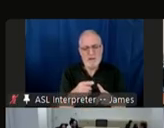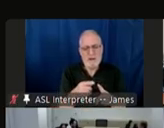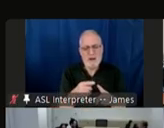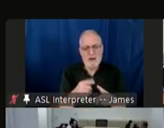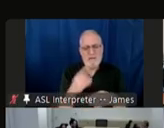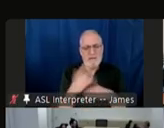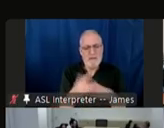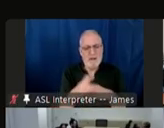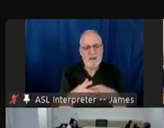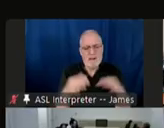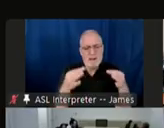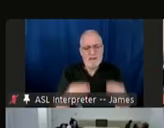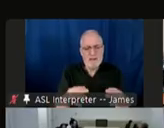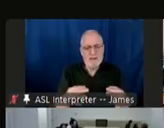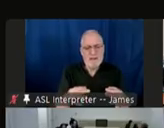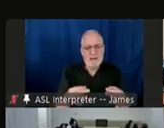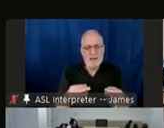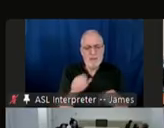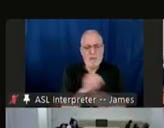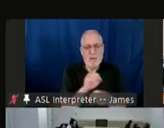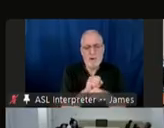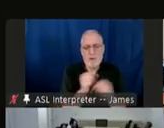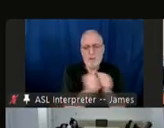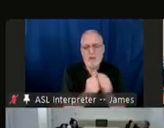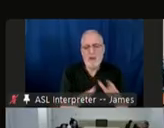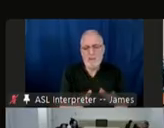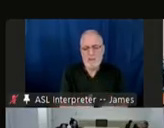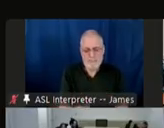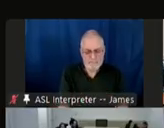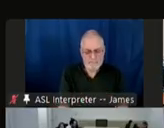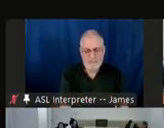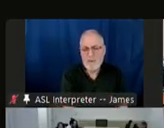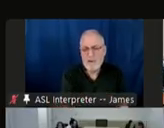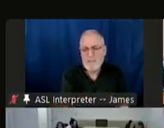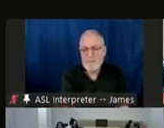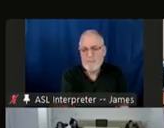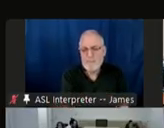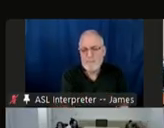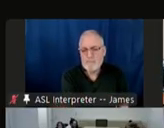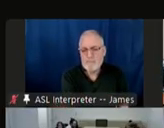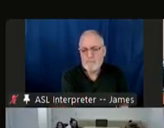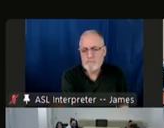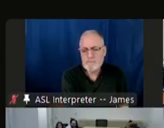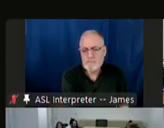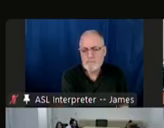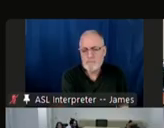them. There you go. Thank you very much. I'm going to just get a quick drink here.